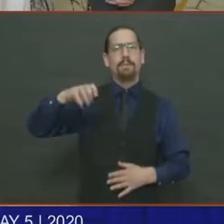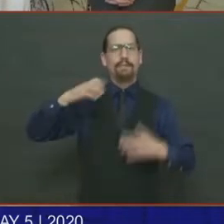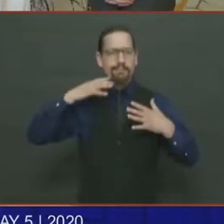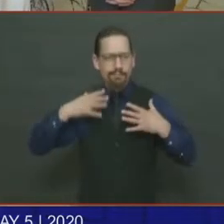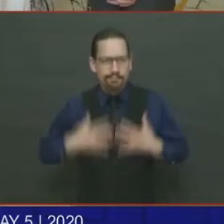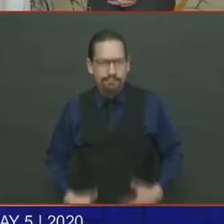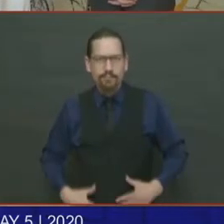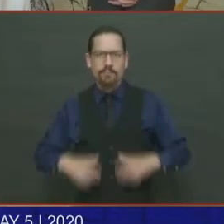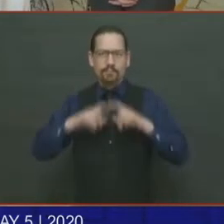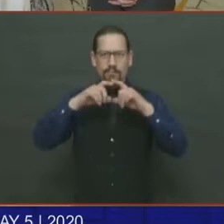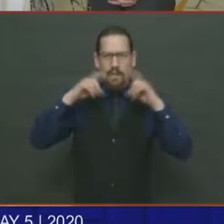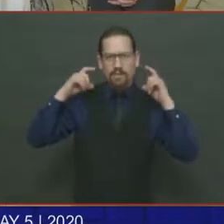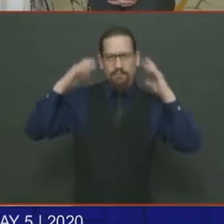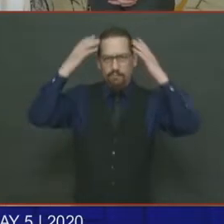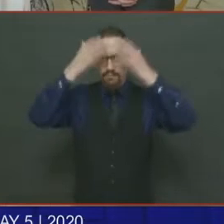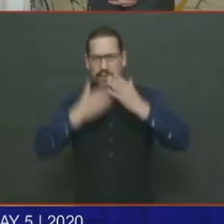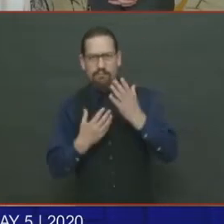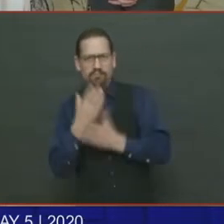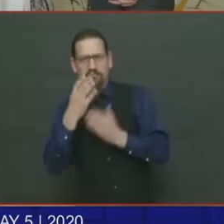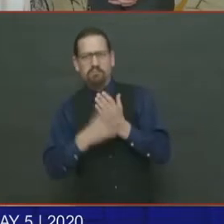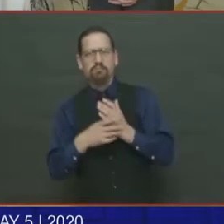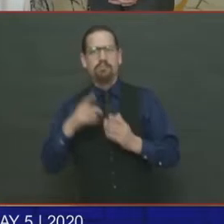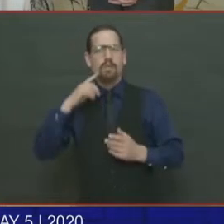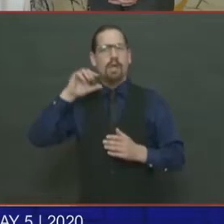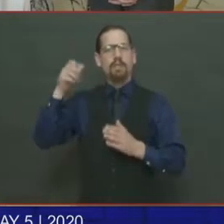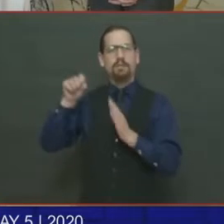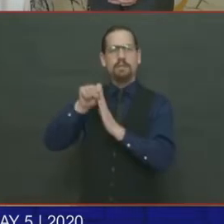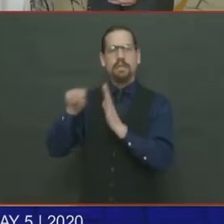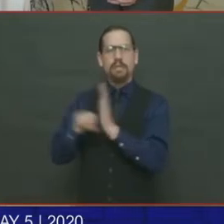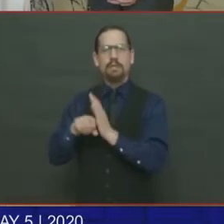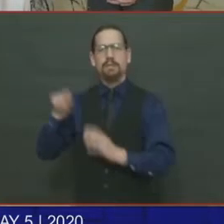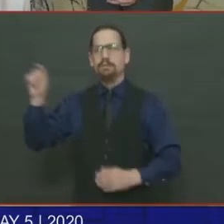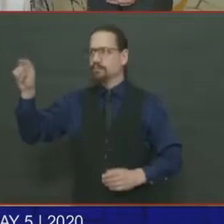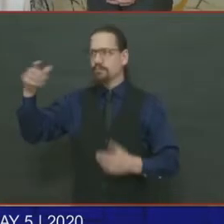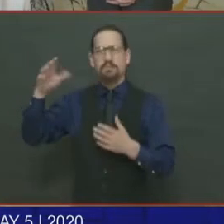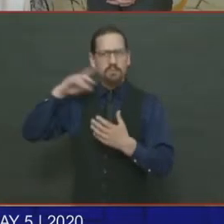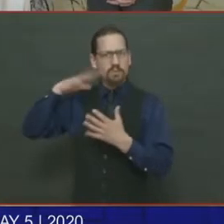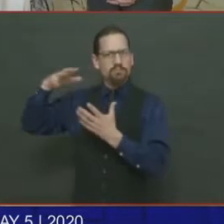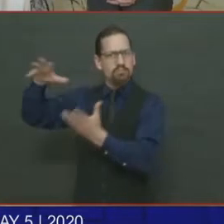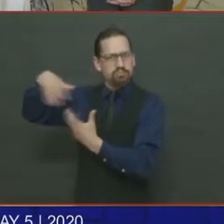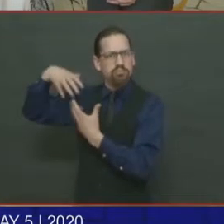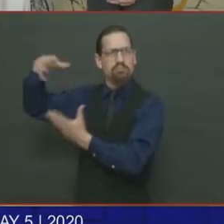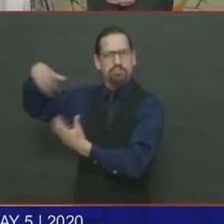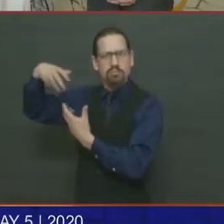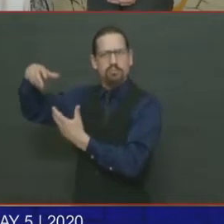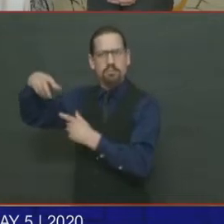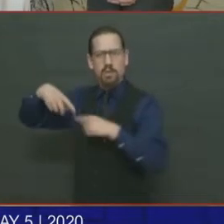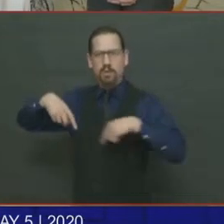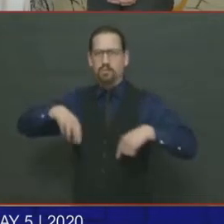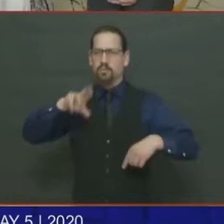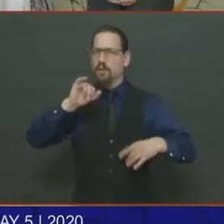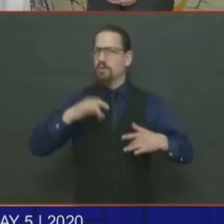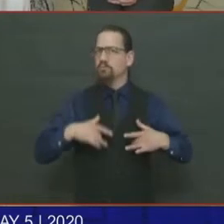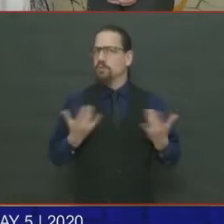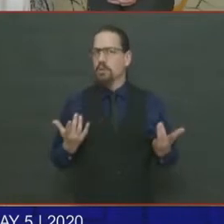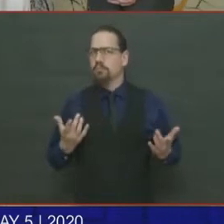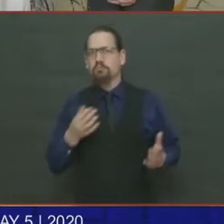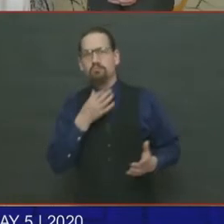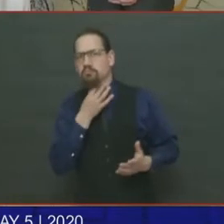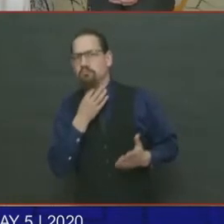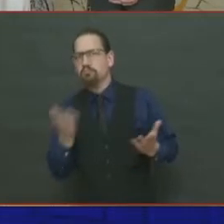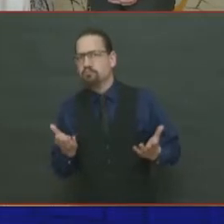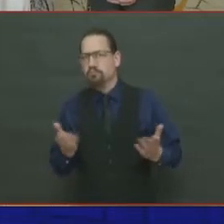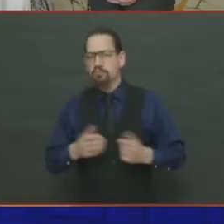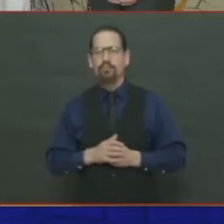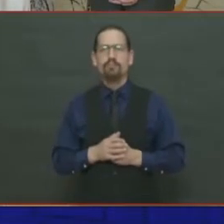states to acquire gear have been more effective than without? Well, that's a collaboration that I just announced on